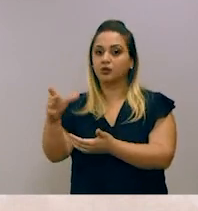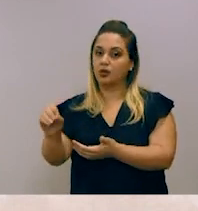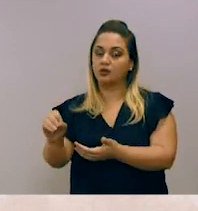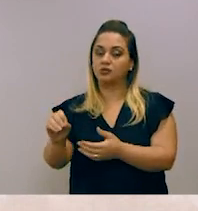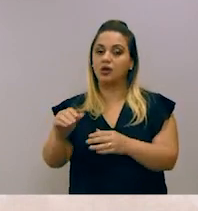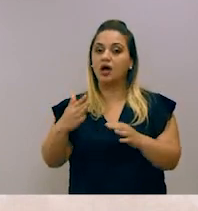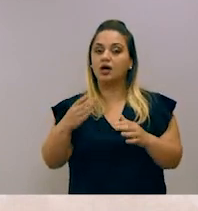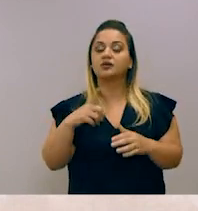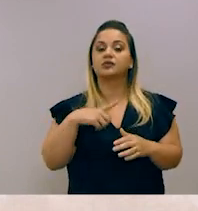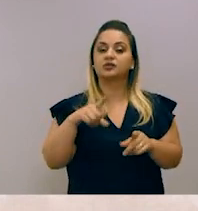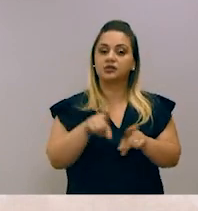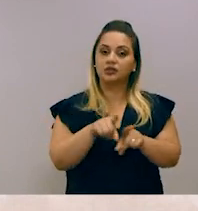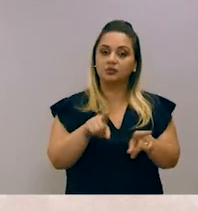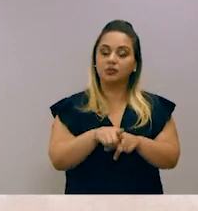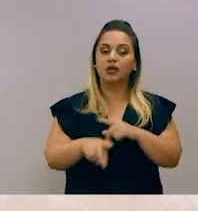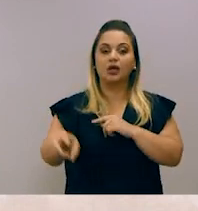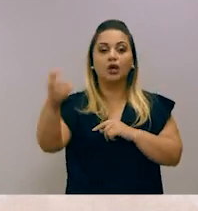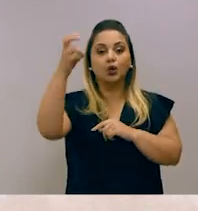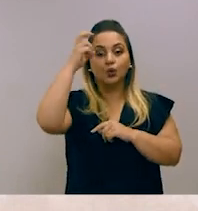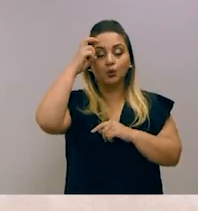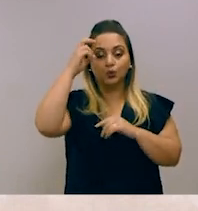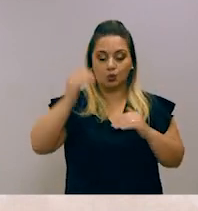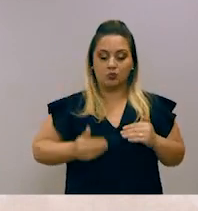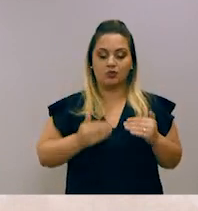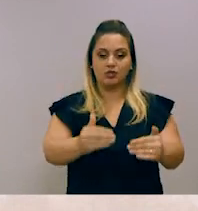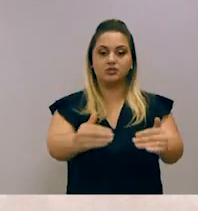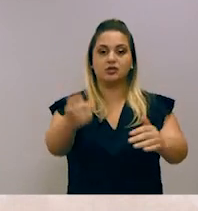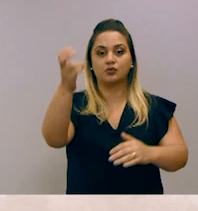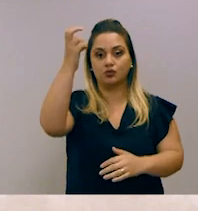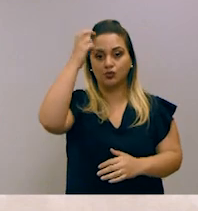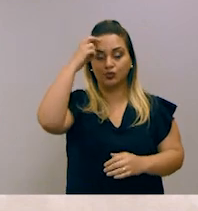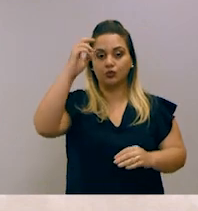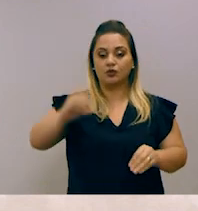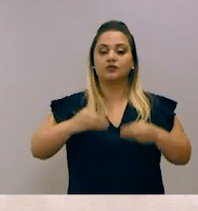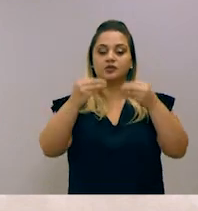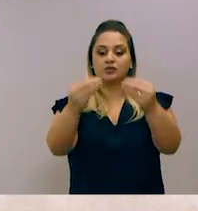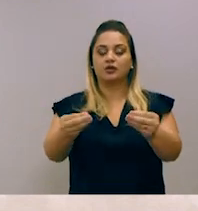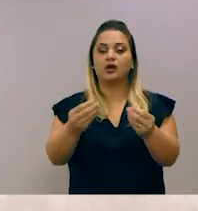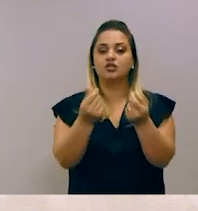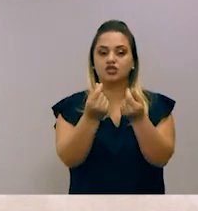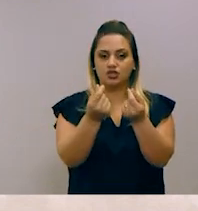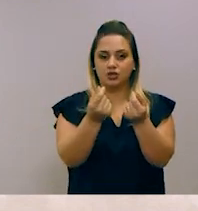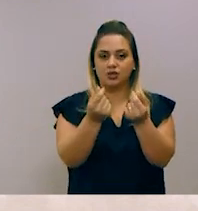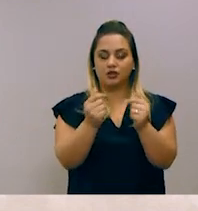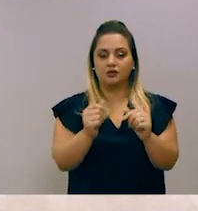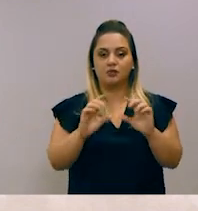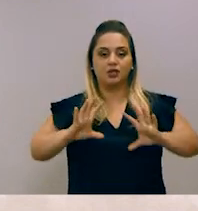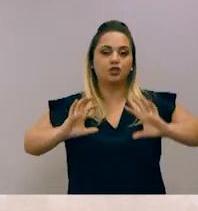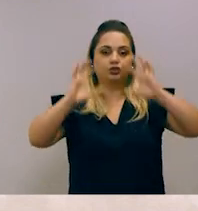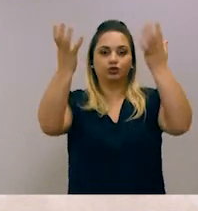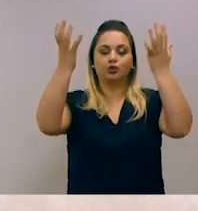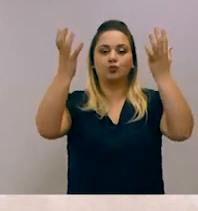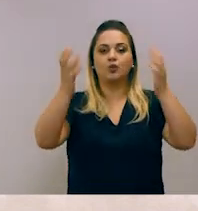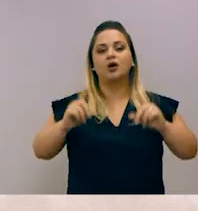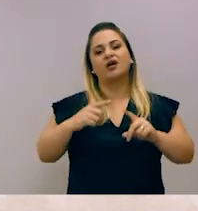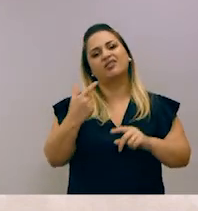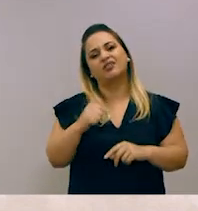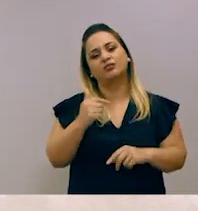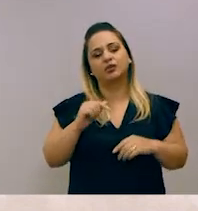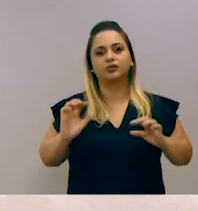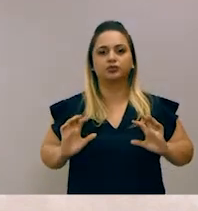you sponsor a concert and the concert doesn't occur, it generates debit. And the